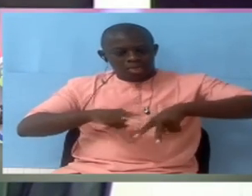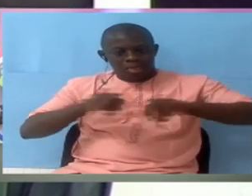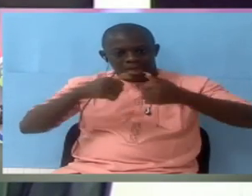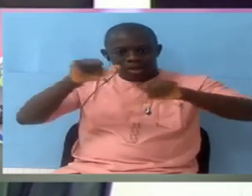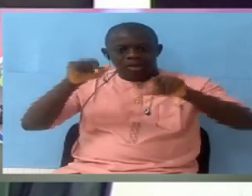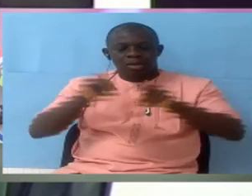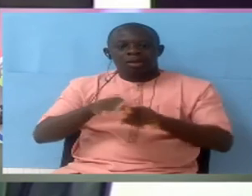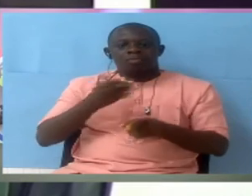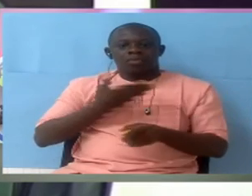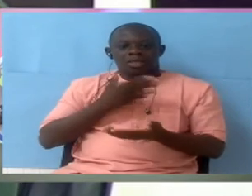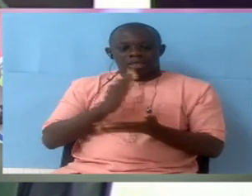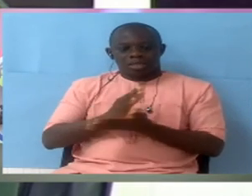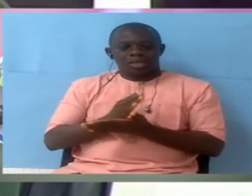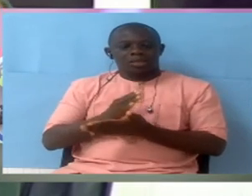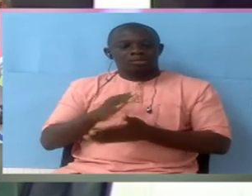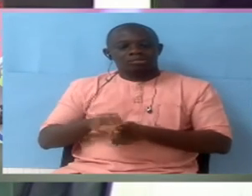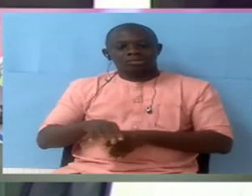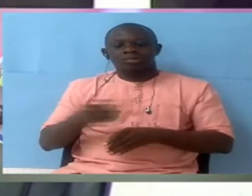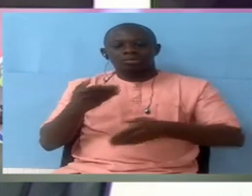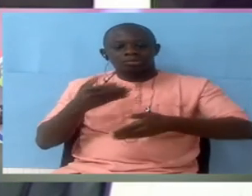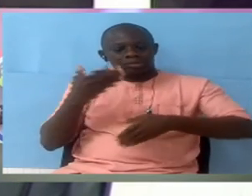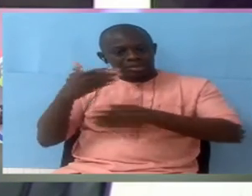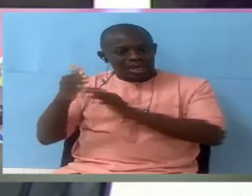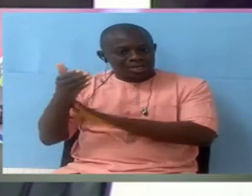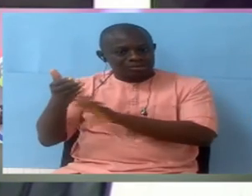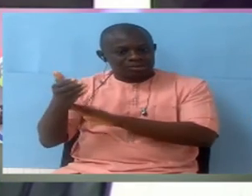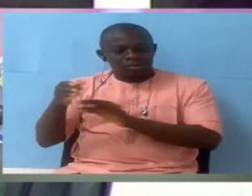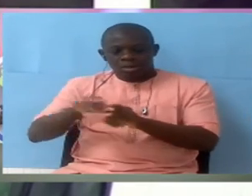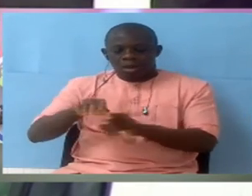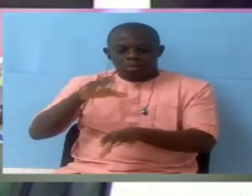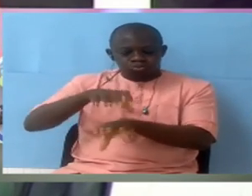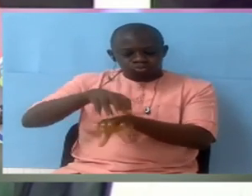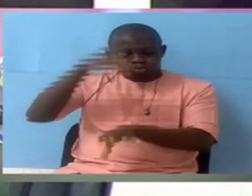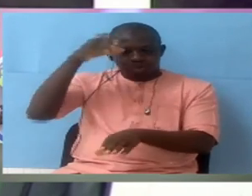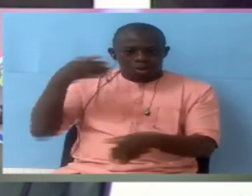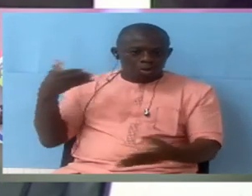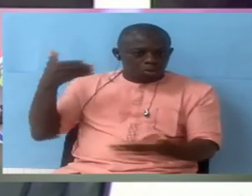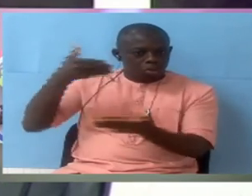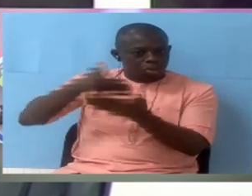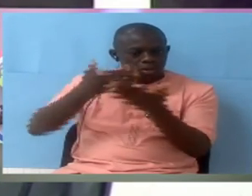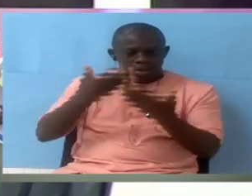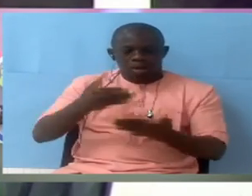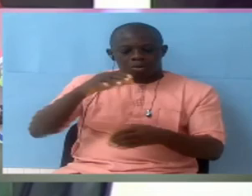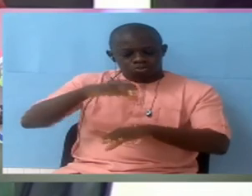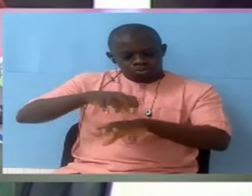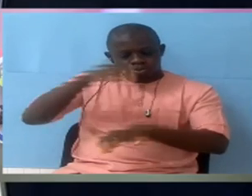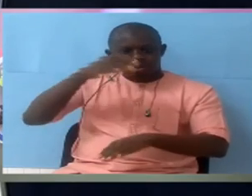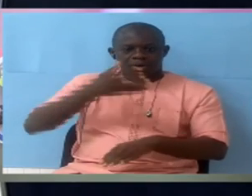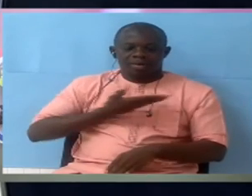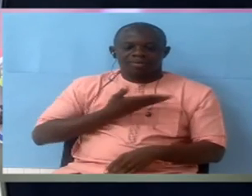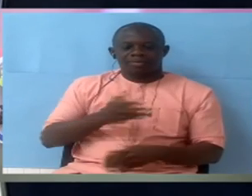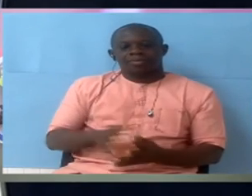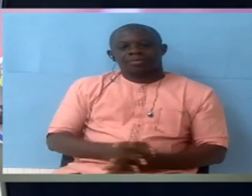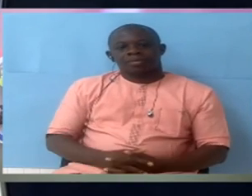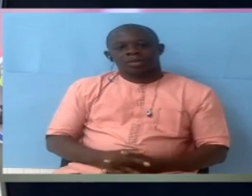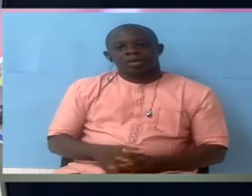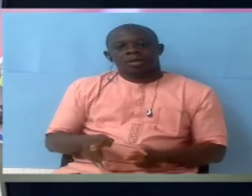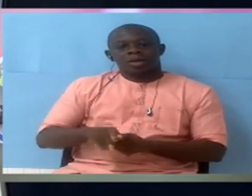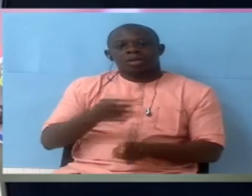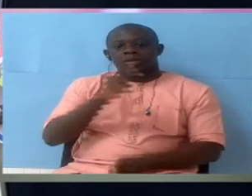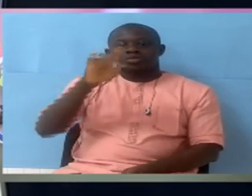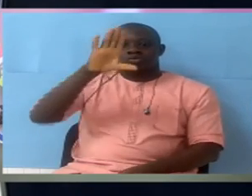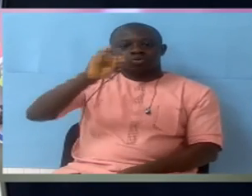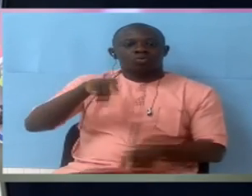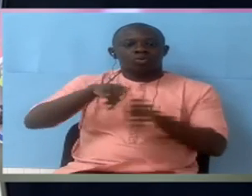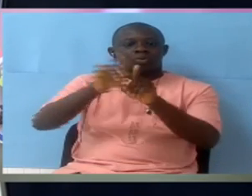right hip is swollen up till now. Ba légui suma poj ndey jor bi mu ngi neewi. They were doing this with